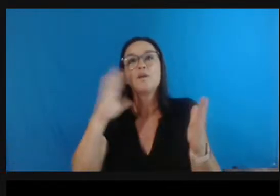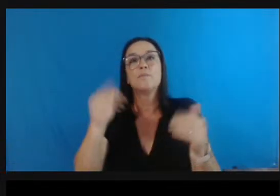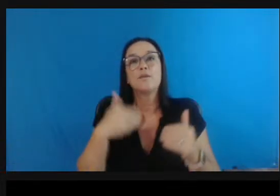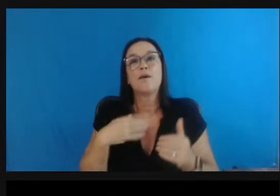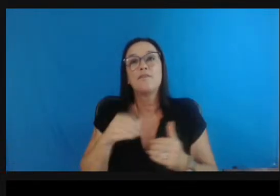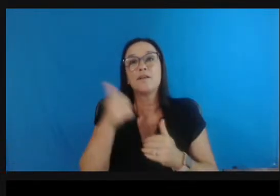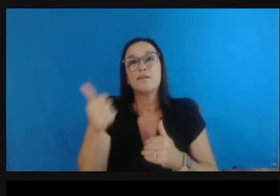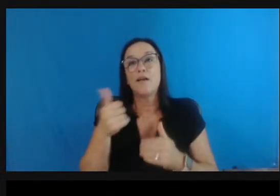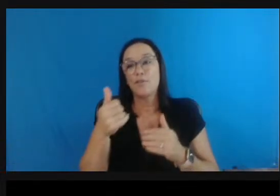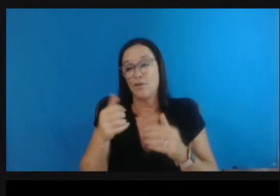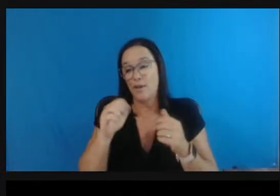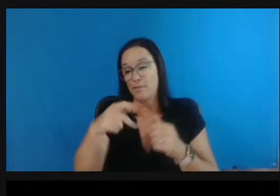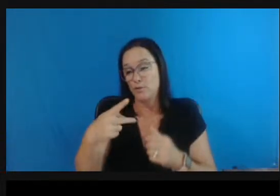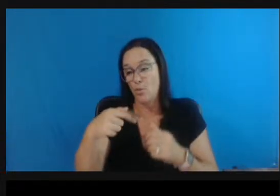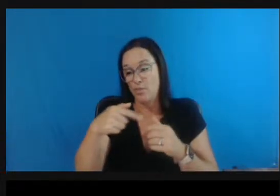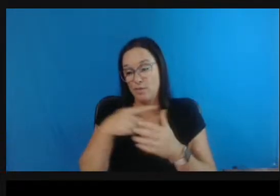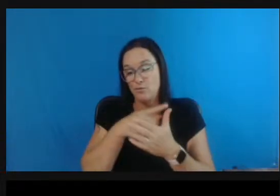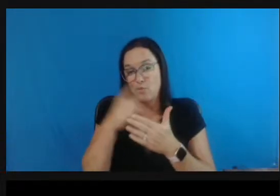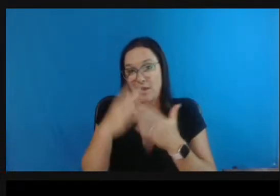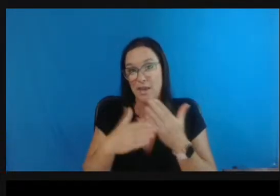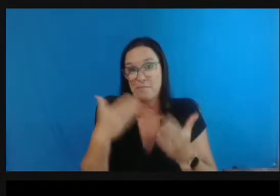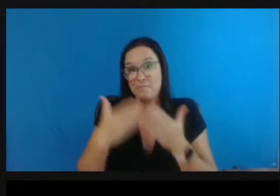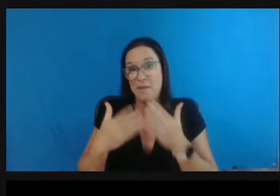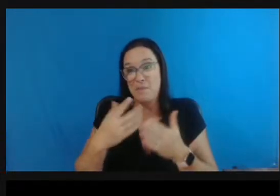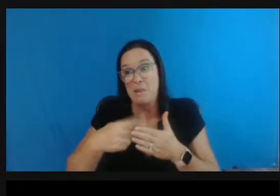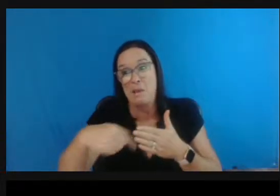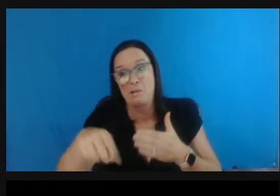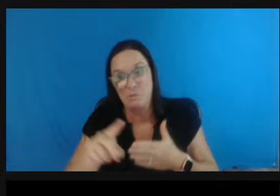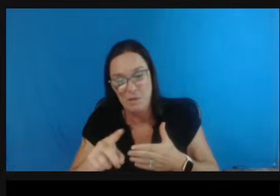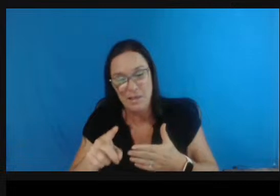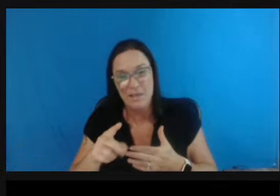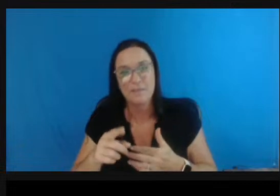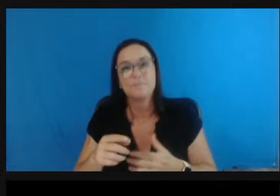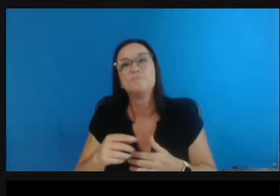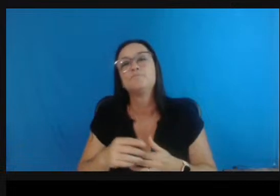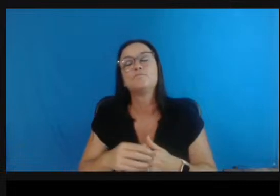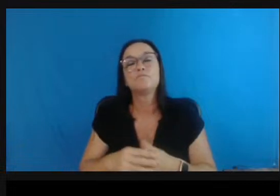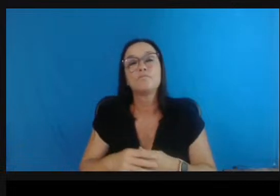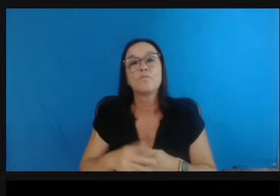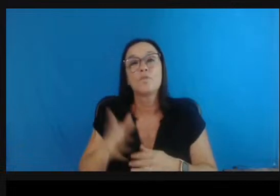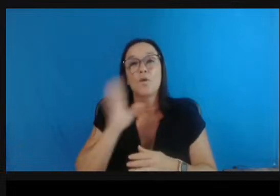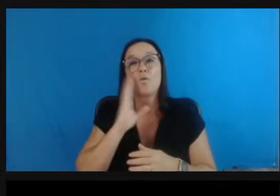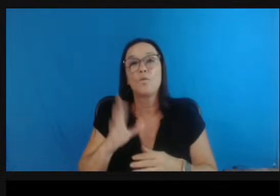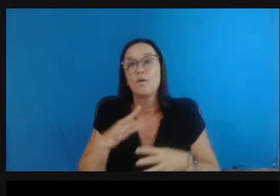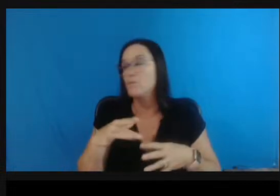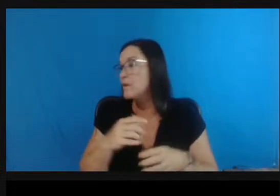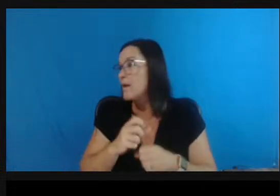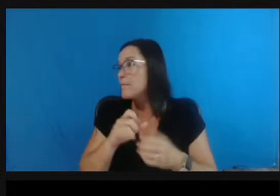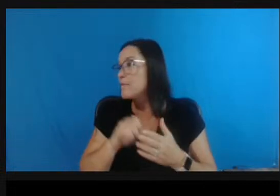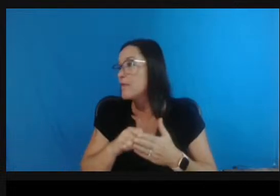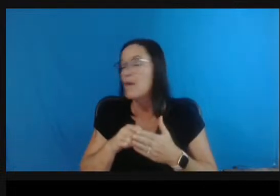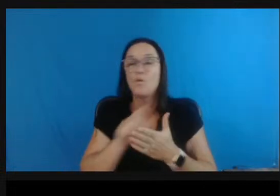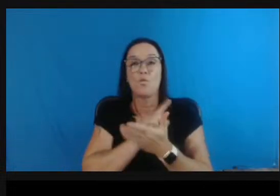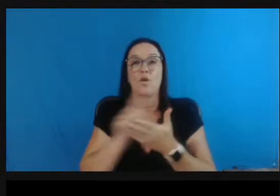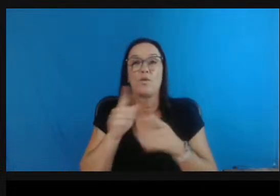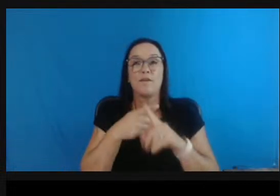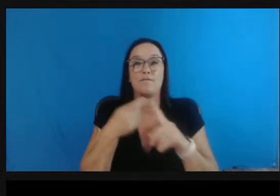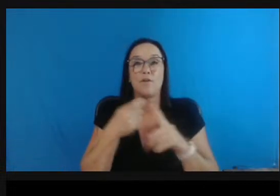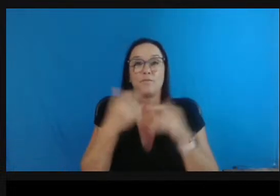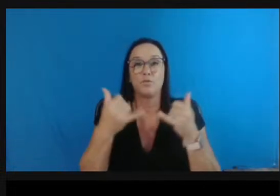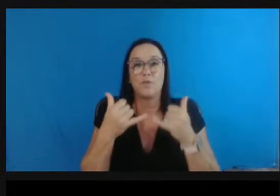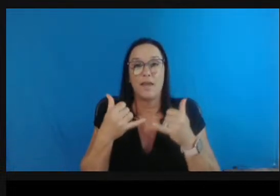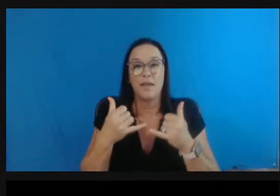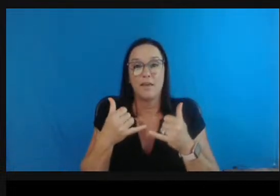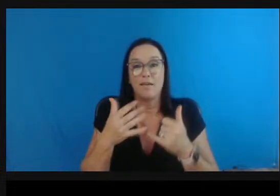weekend. Maybe it'll drag into next week. In either case, we'll recap that a week from today, unless something really